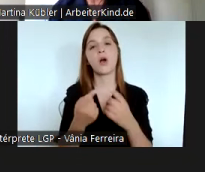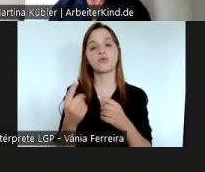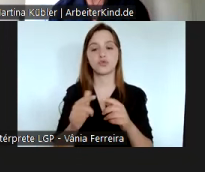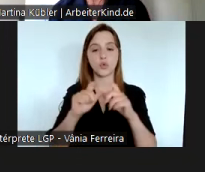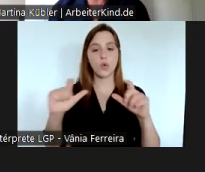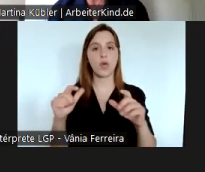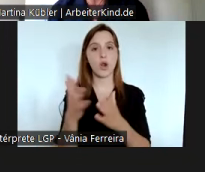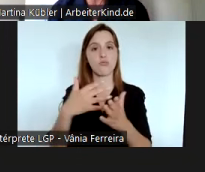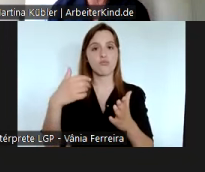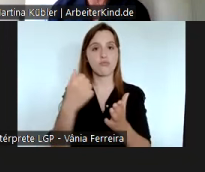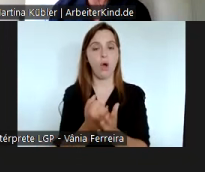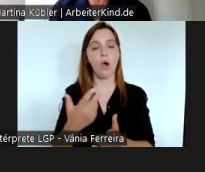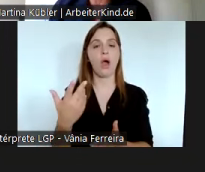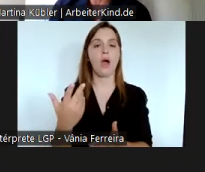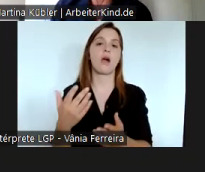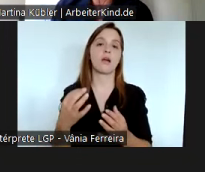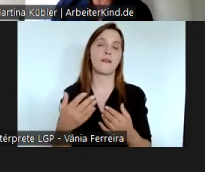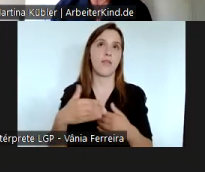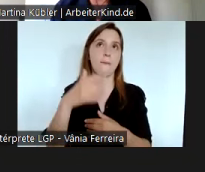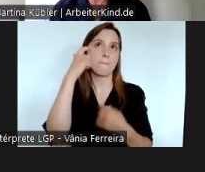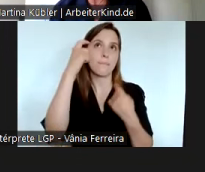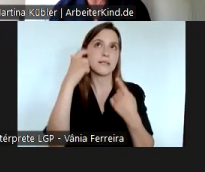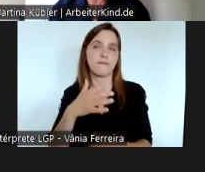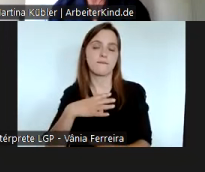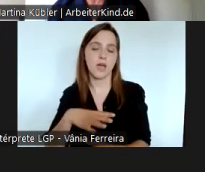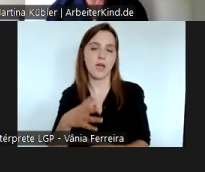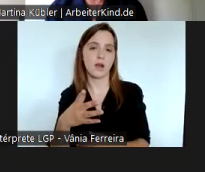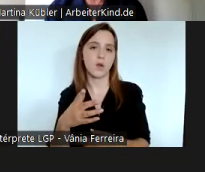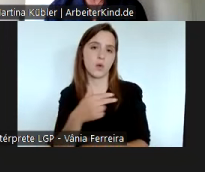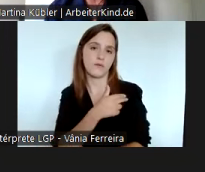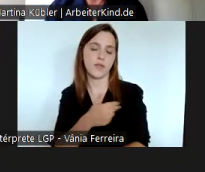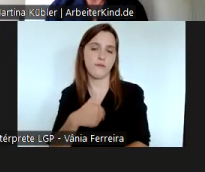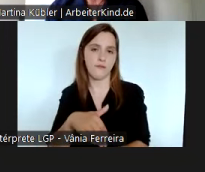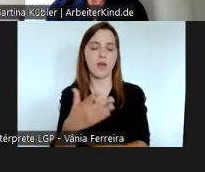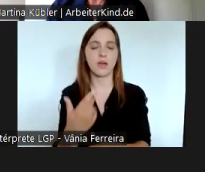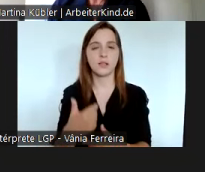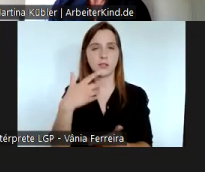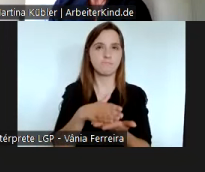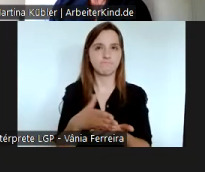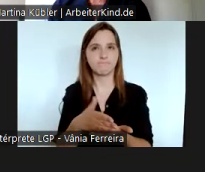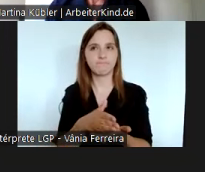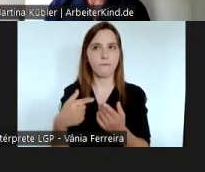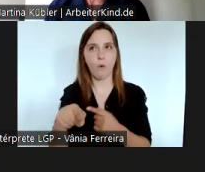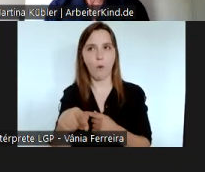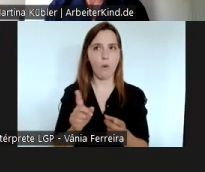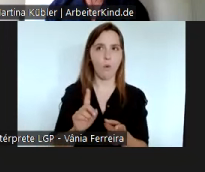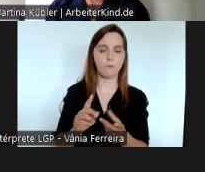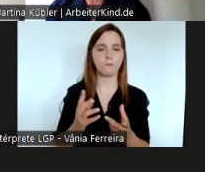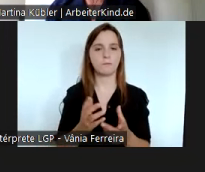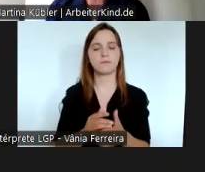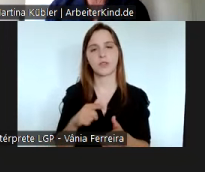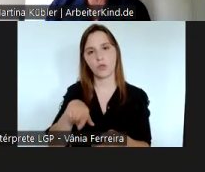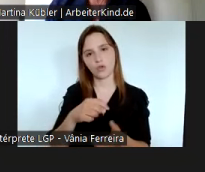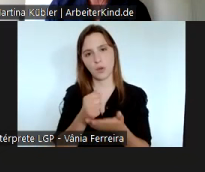years who are thinking about college and who are maybe a little bit unsure about whether or not to go to college. And